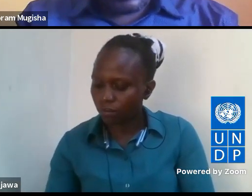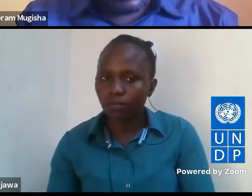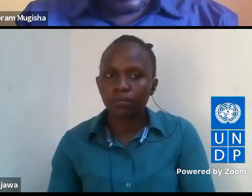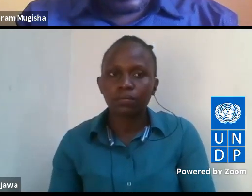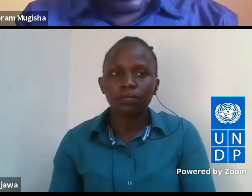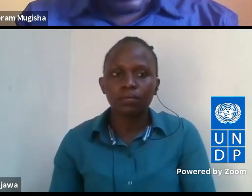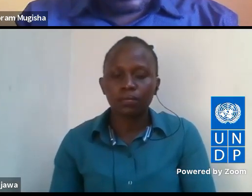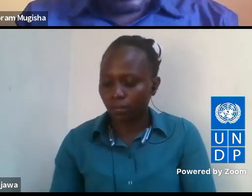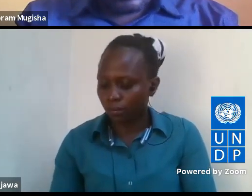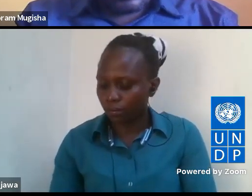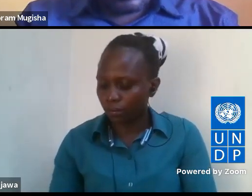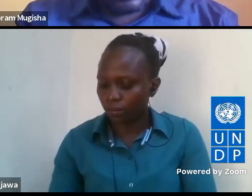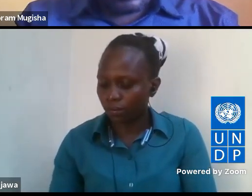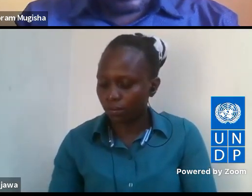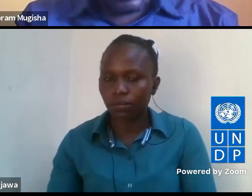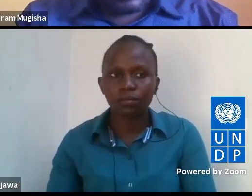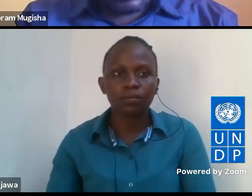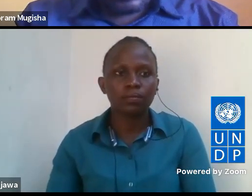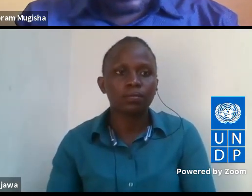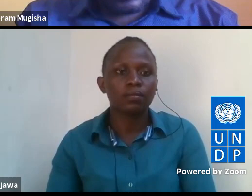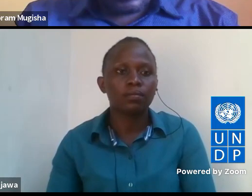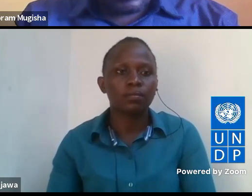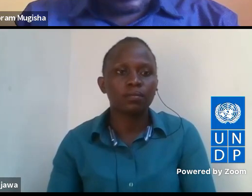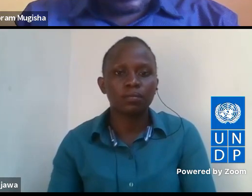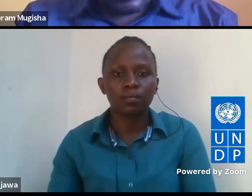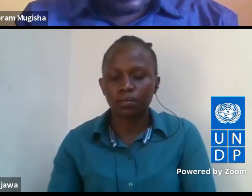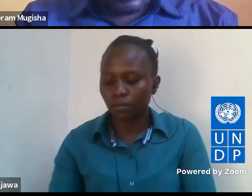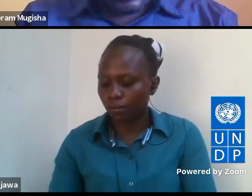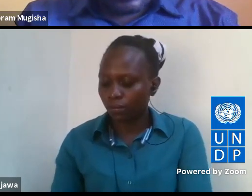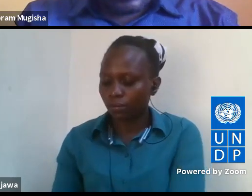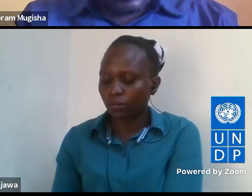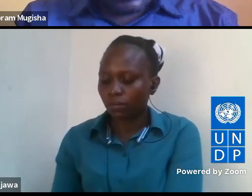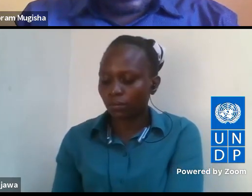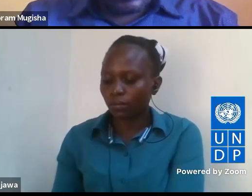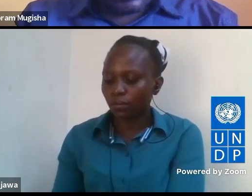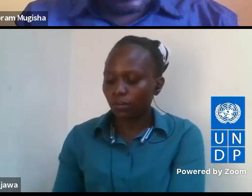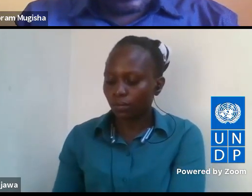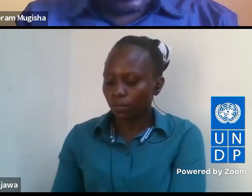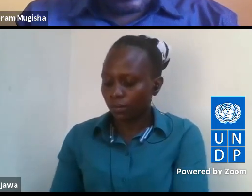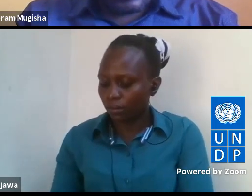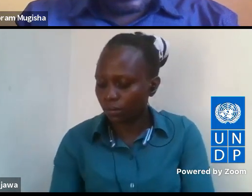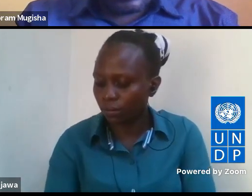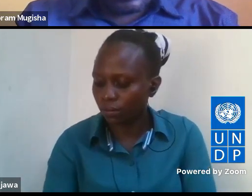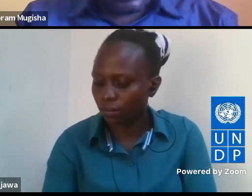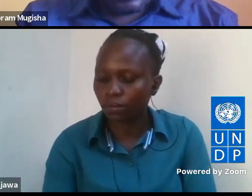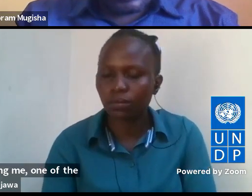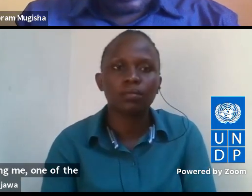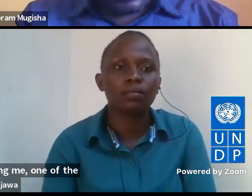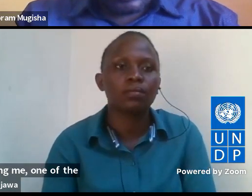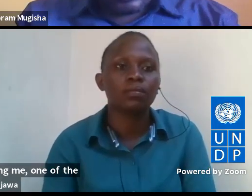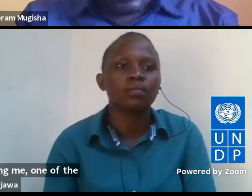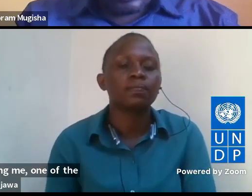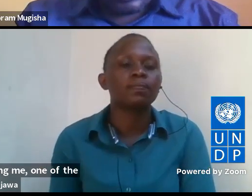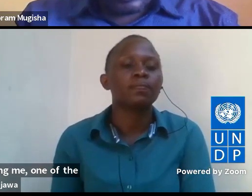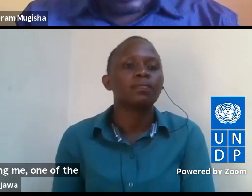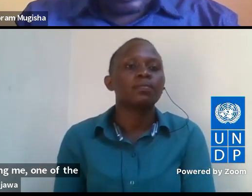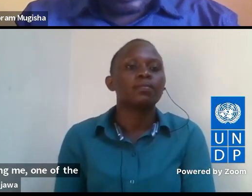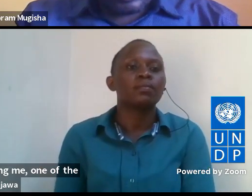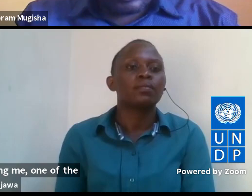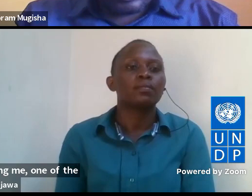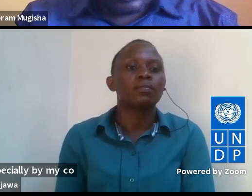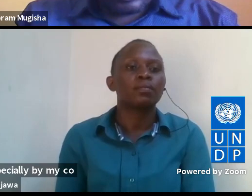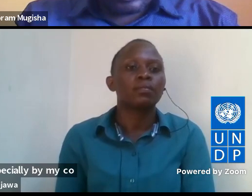Okay. I'm back. Colleagues, thank you very much for joining me. One of the things we usually do, especially by